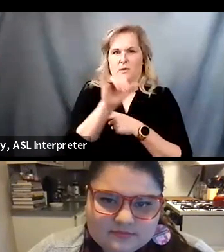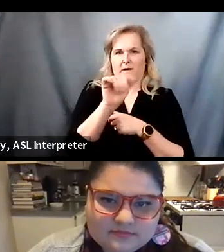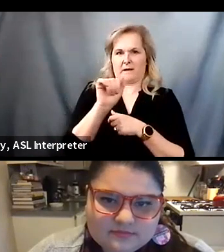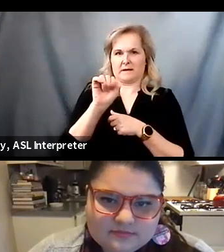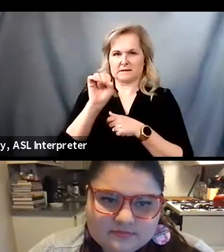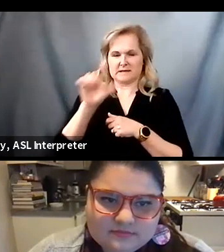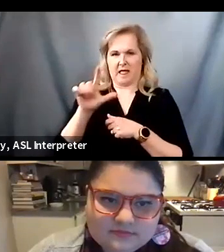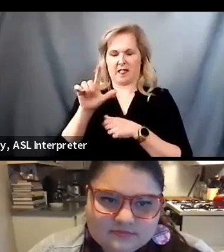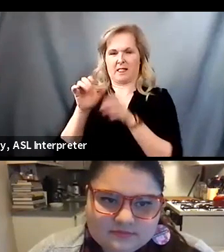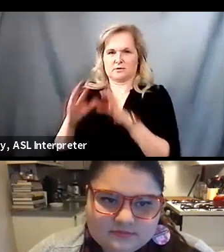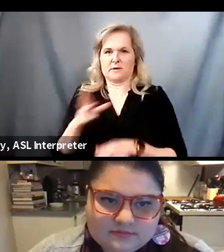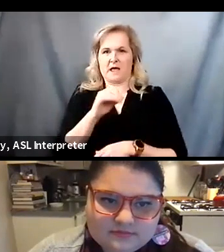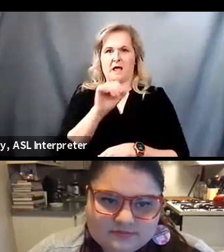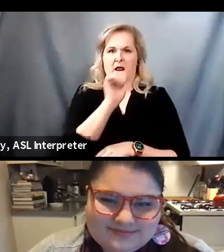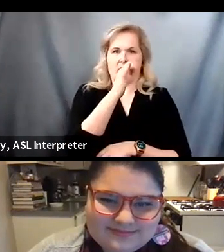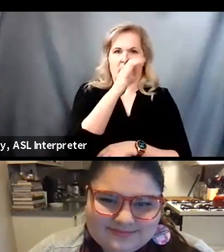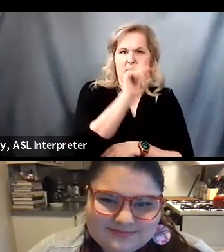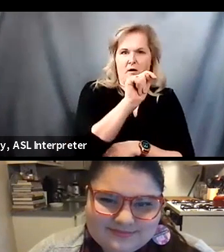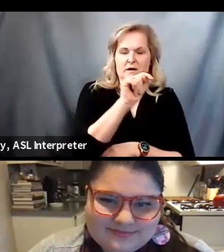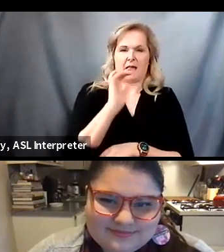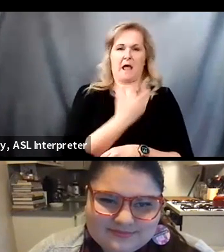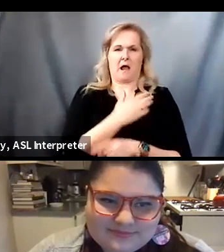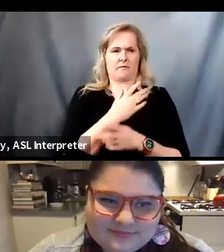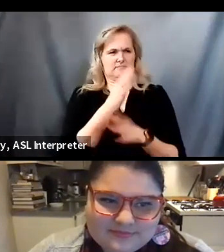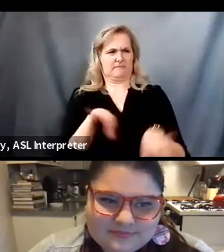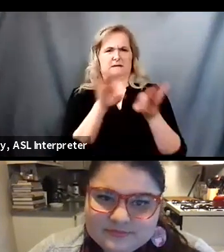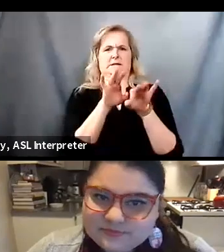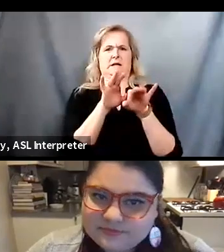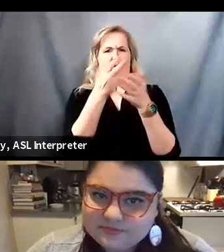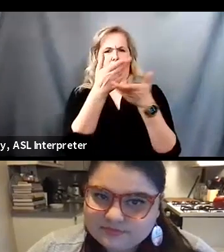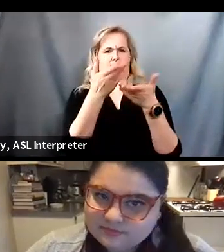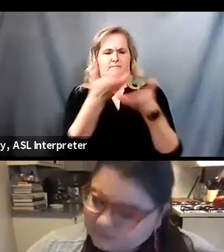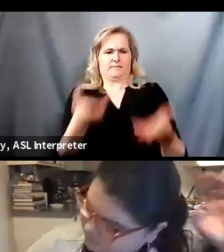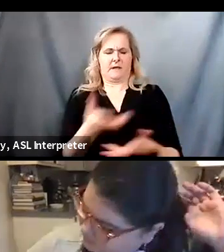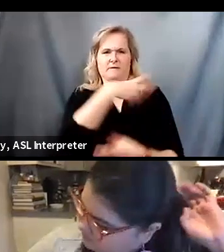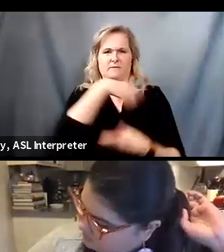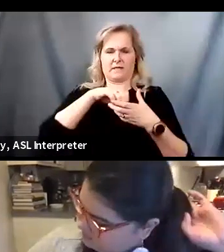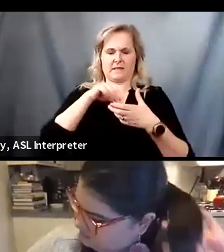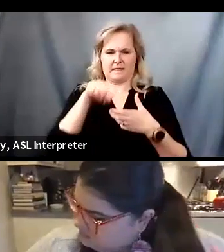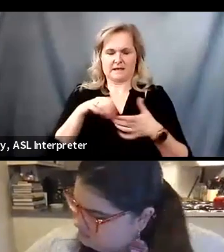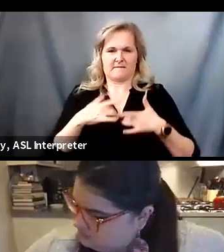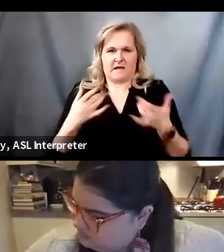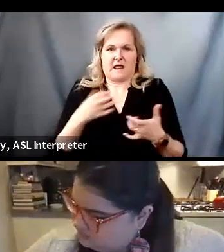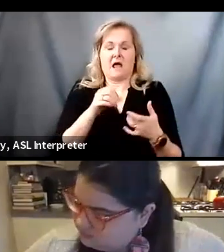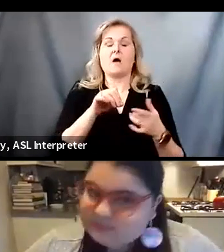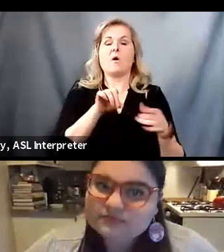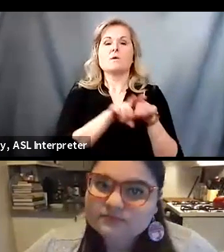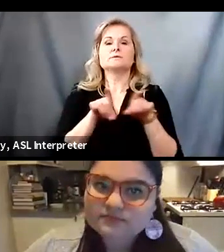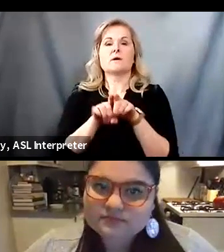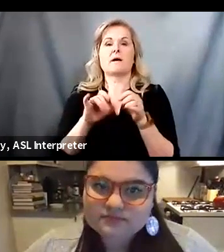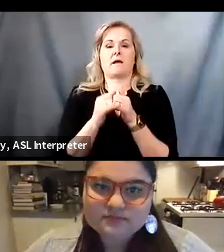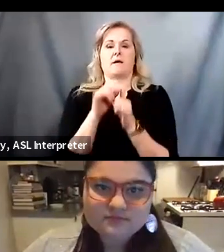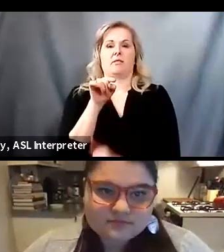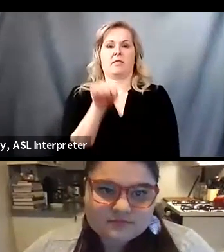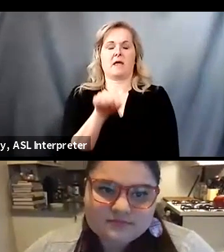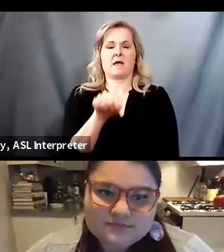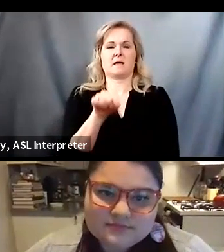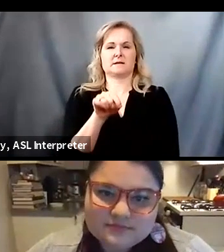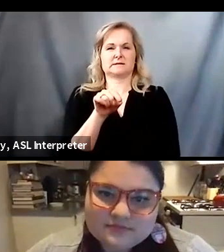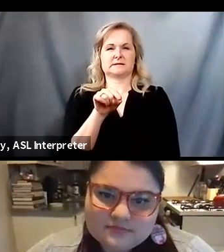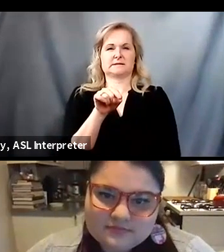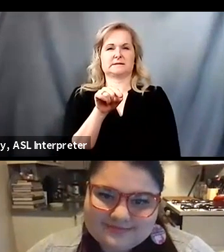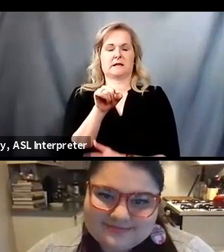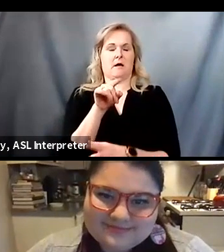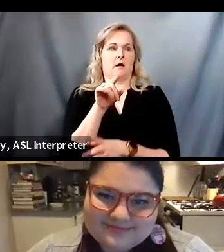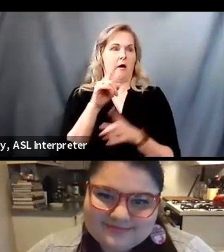CART are essential elements of how we've built this event and how this that is